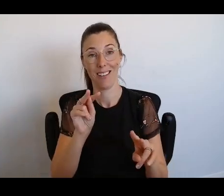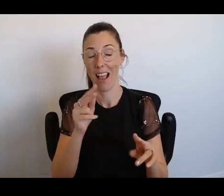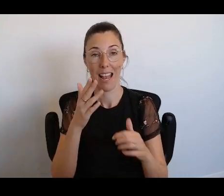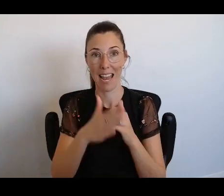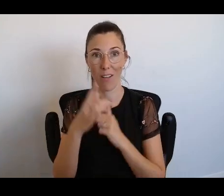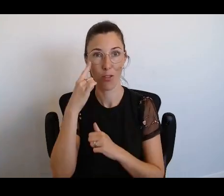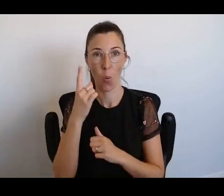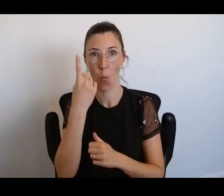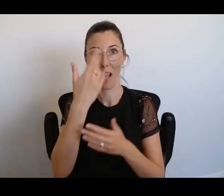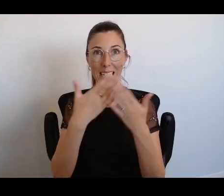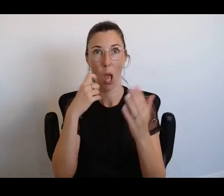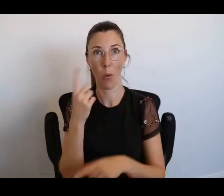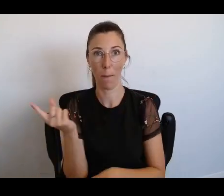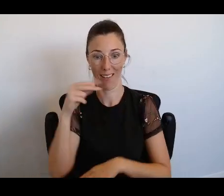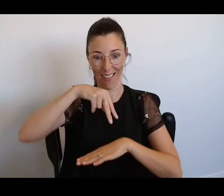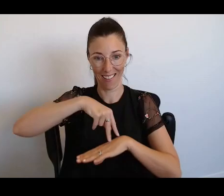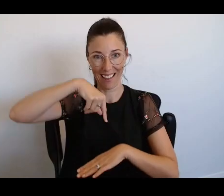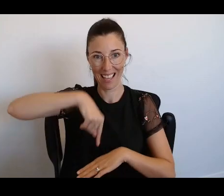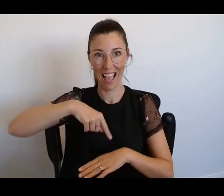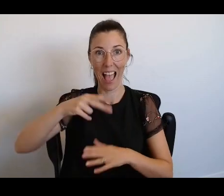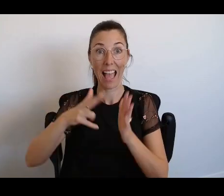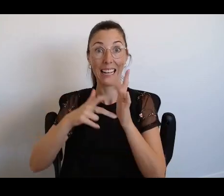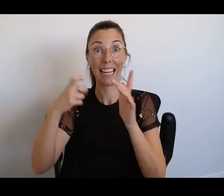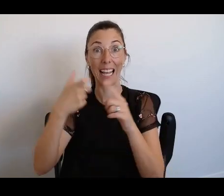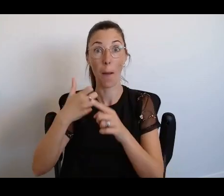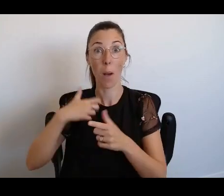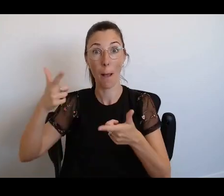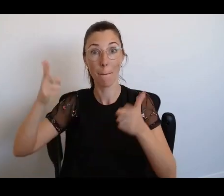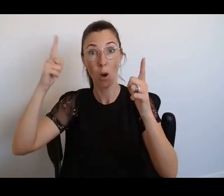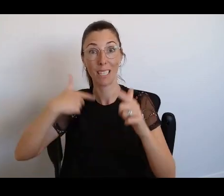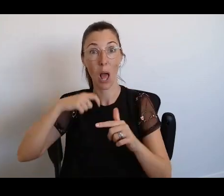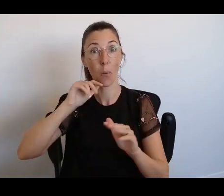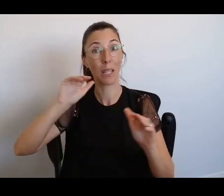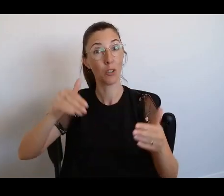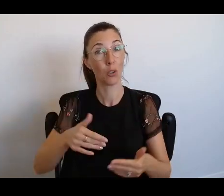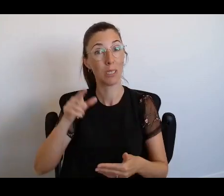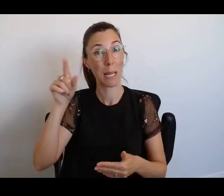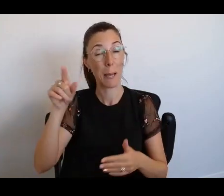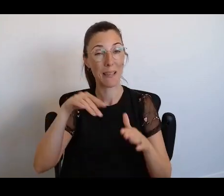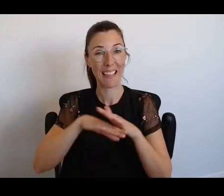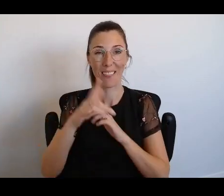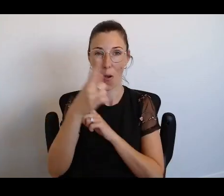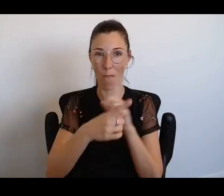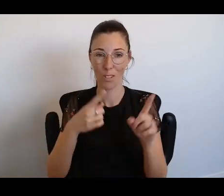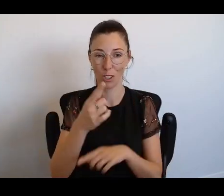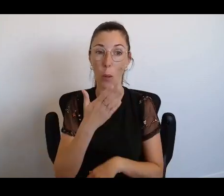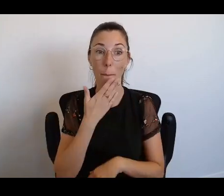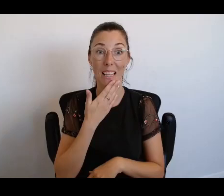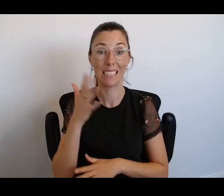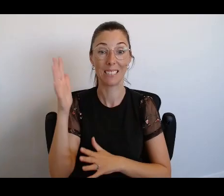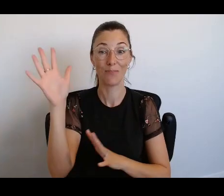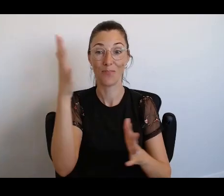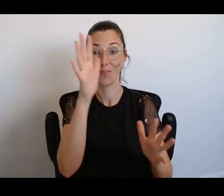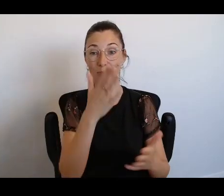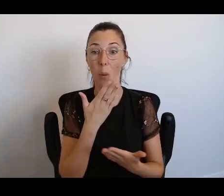would be my boss and I would be introducing him at this conference. So I'd like you to put your hands together and welcome the Director of the